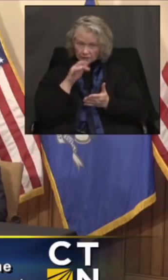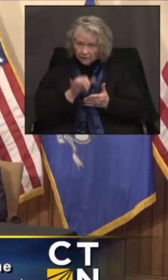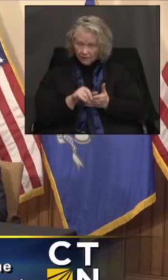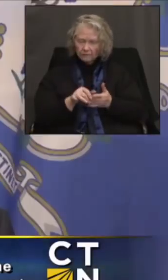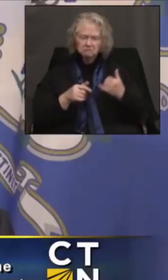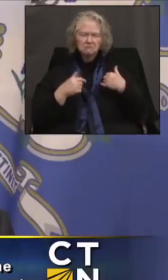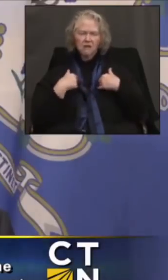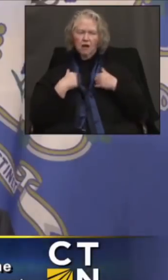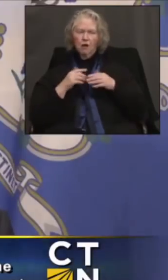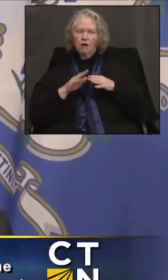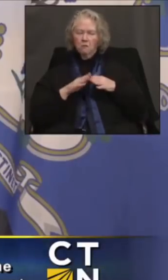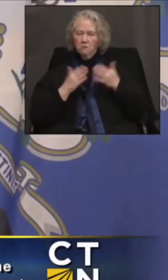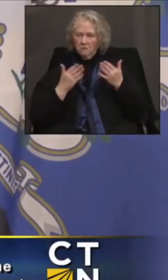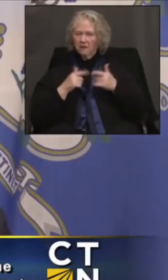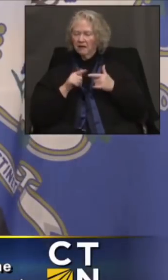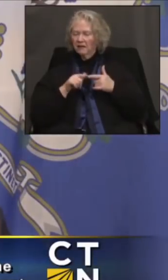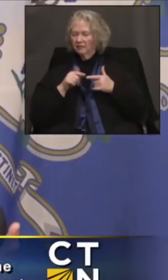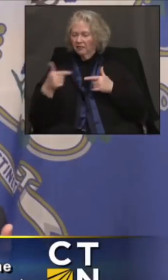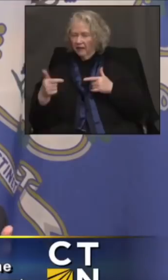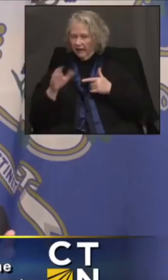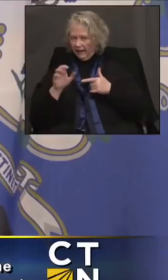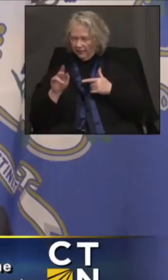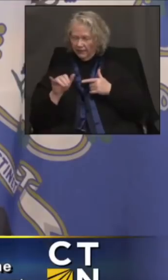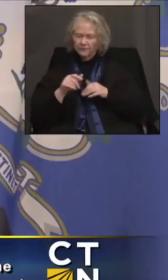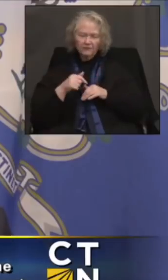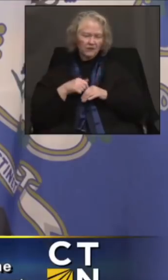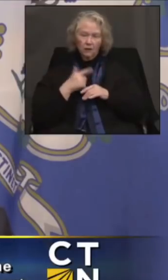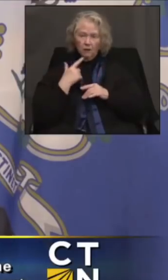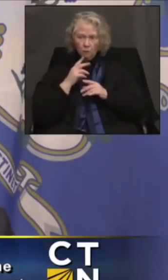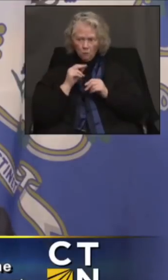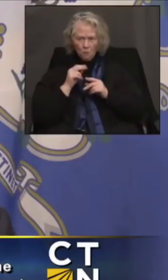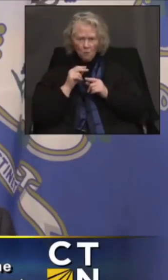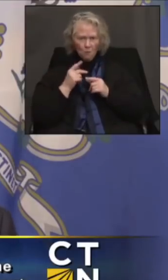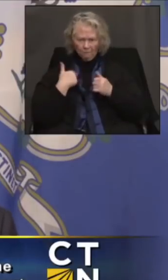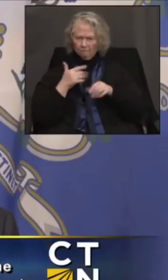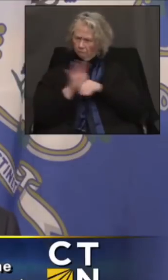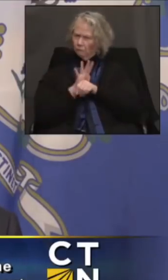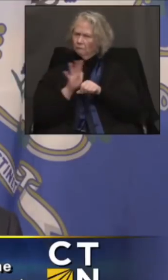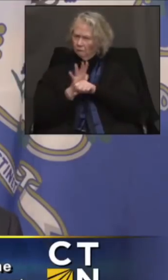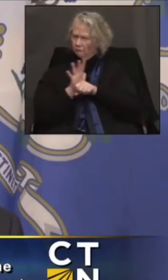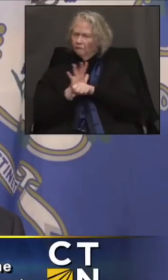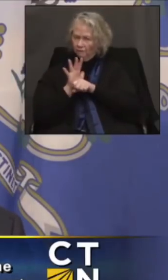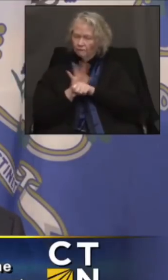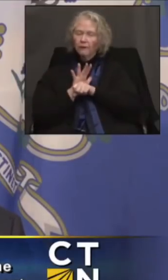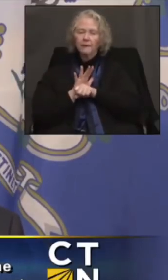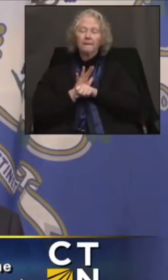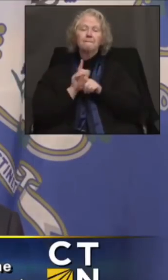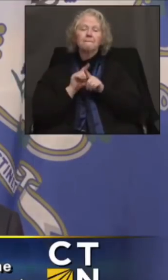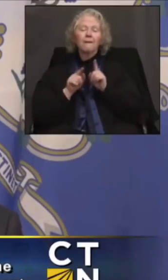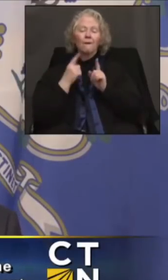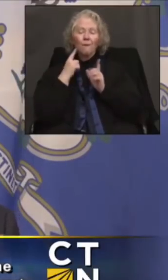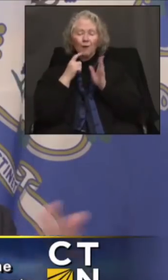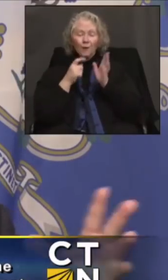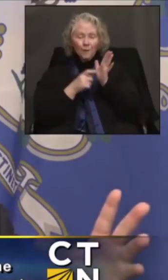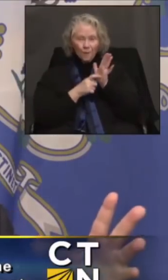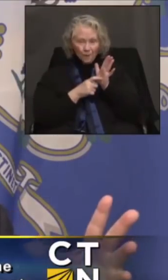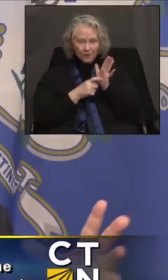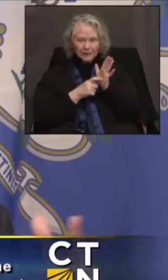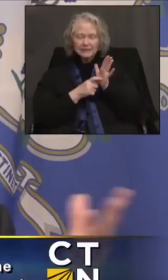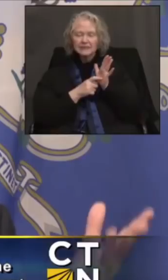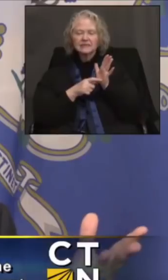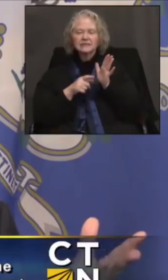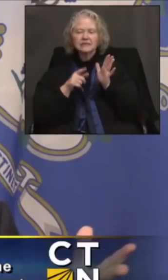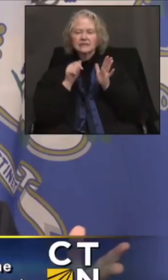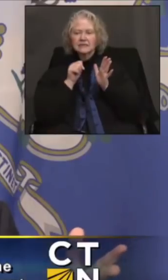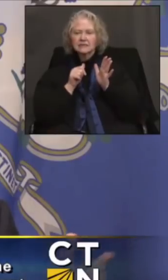I'll start and then hand it over to you, Kathy. I don't think there are any unfilled slots. What we know is that they're not filling